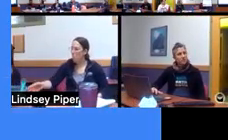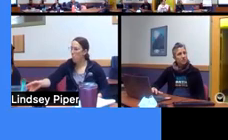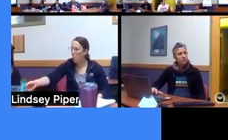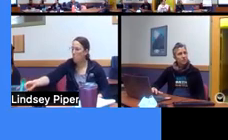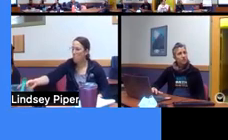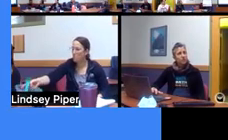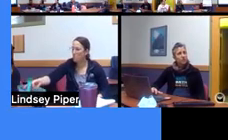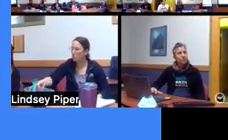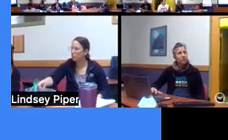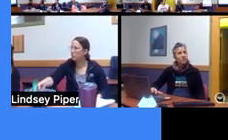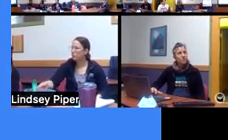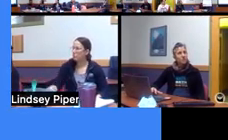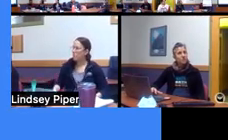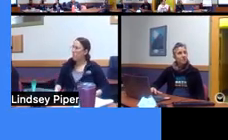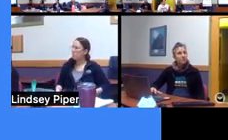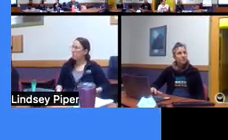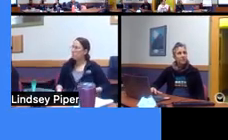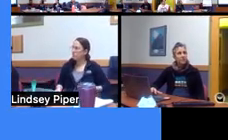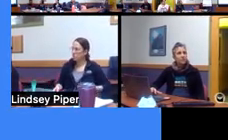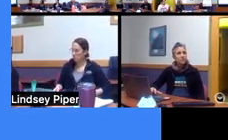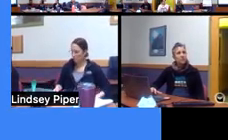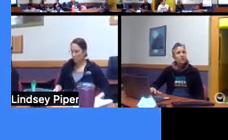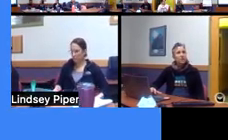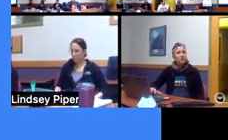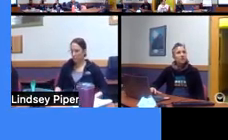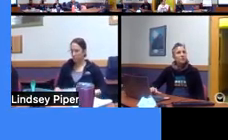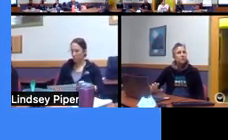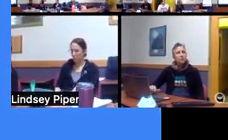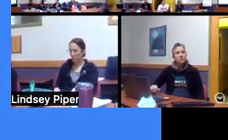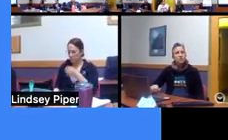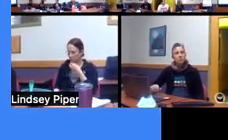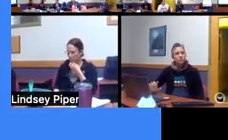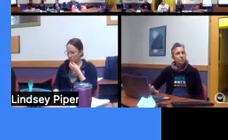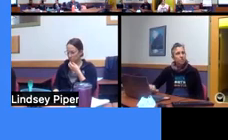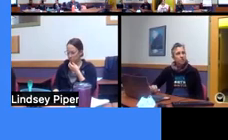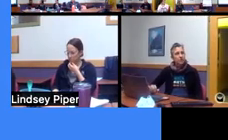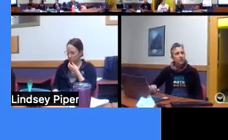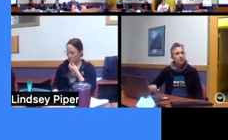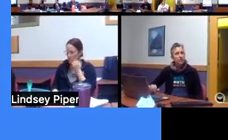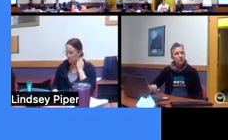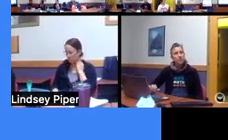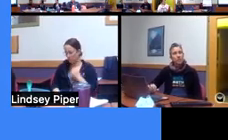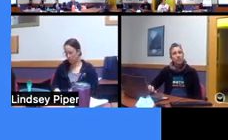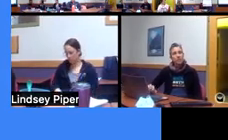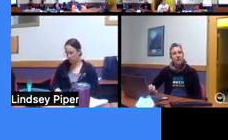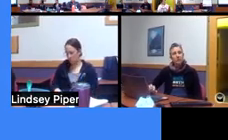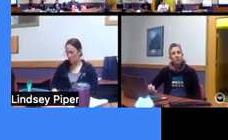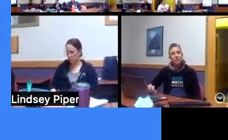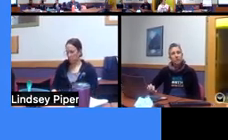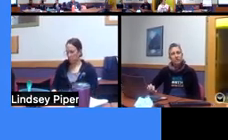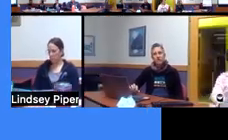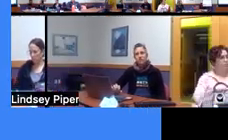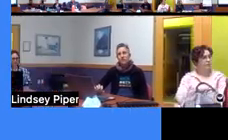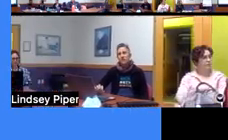gives an overview of our services at Maine Family Planning. So abortion, sexual and reproductive health care, the Reproductive